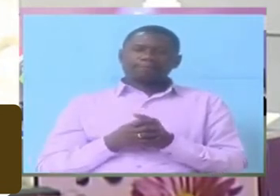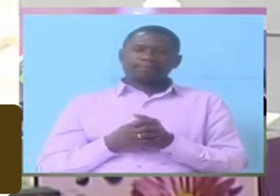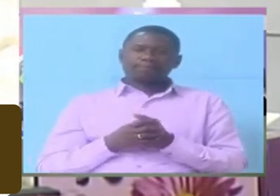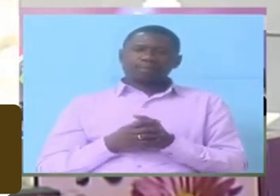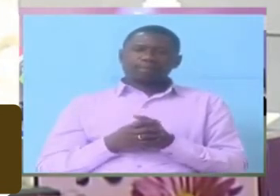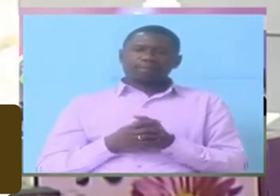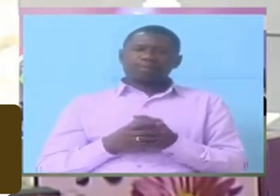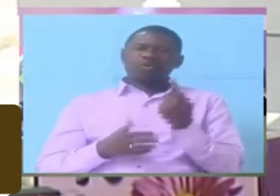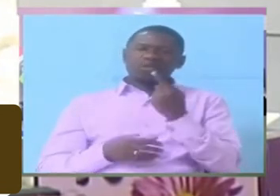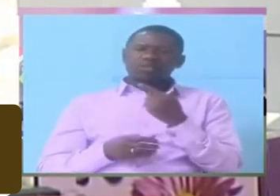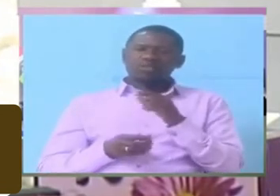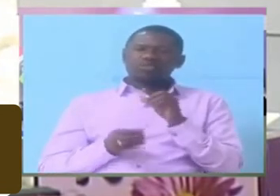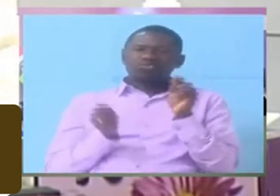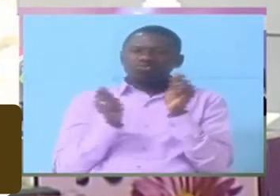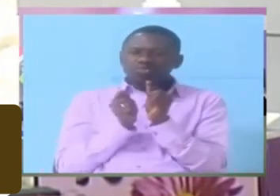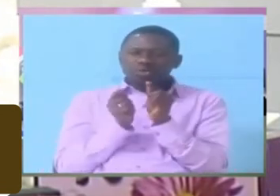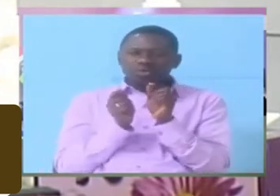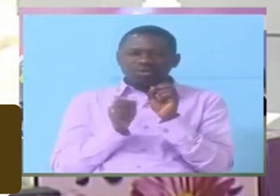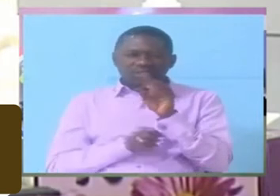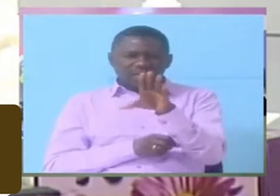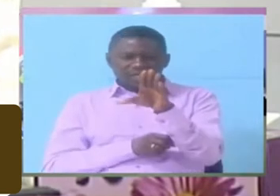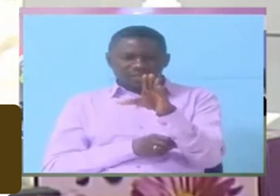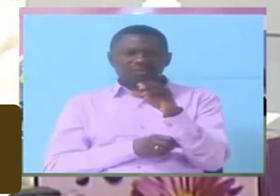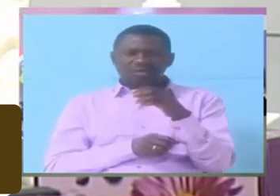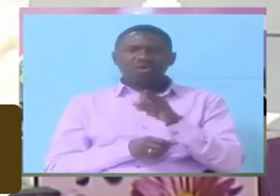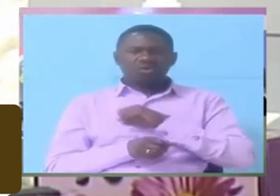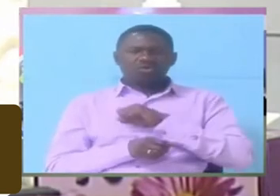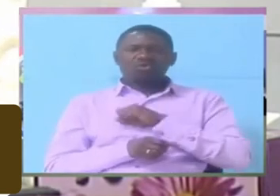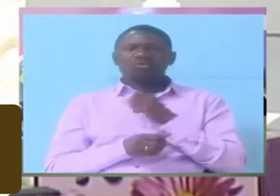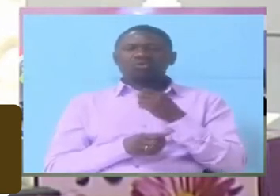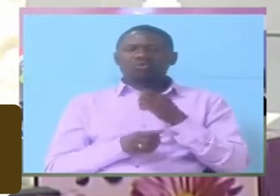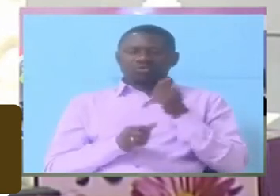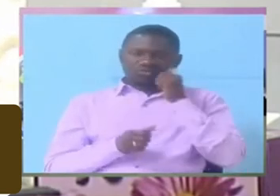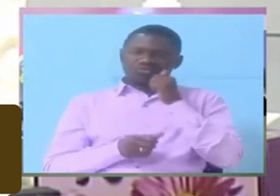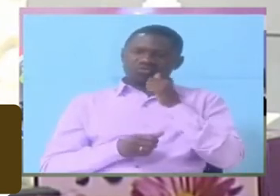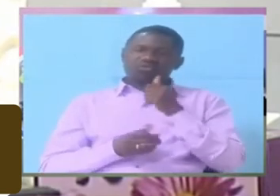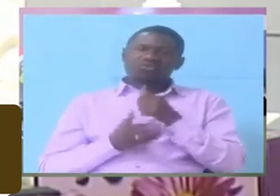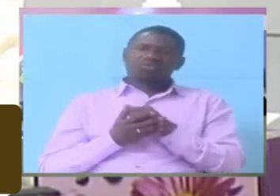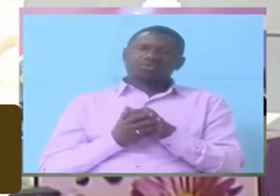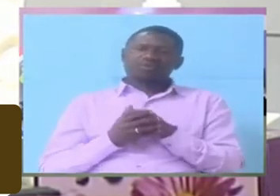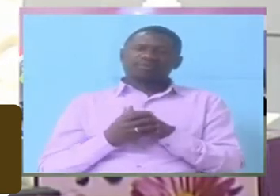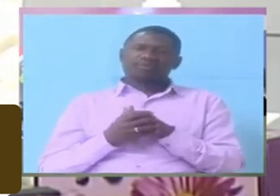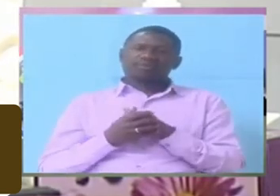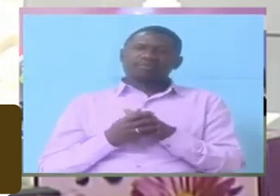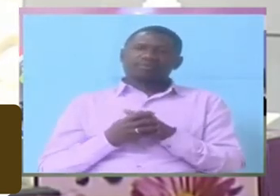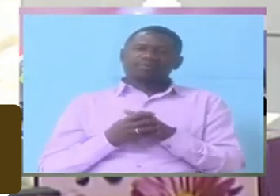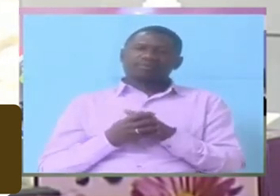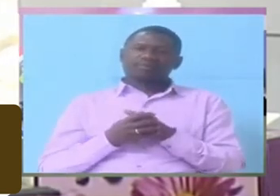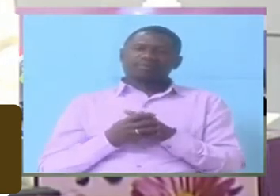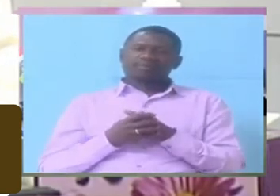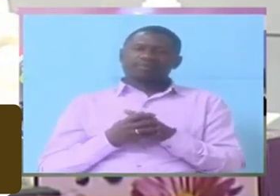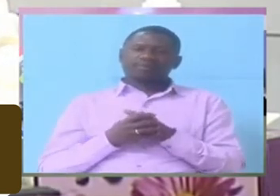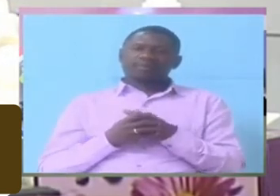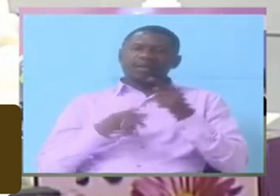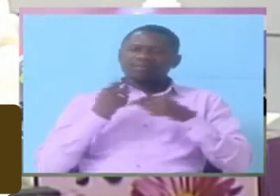The small lights were on. Lam motola lampundingulu doron be maraling otumo. Then I had my own